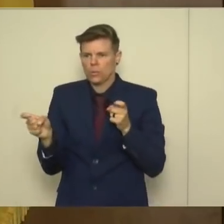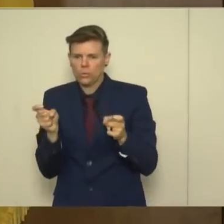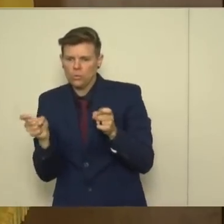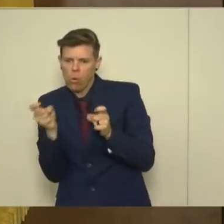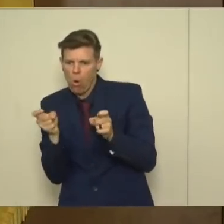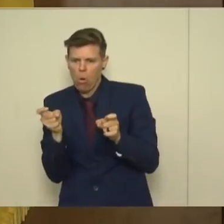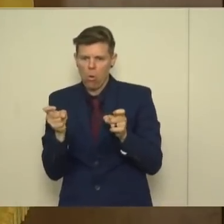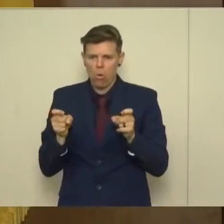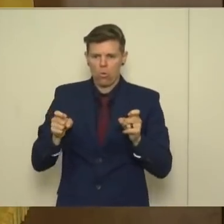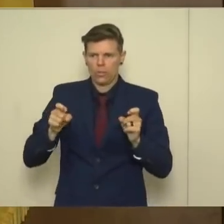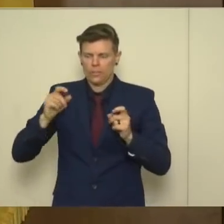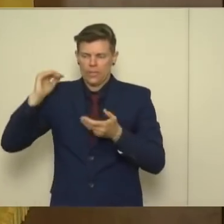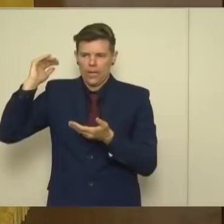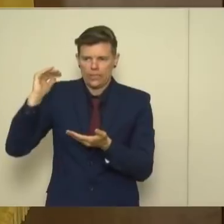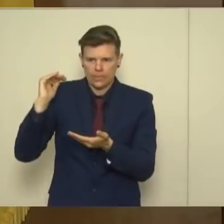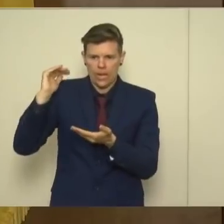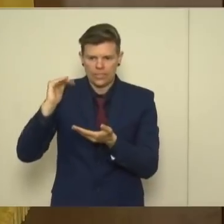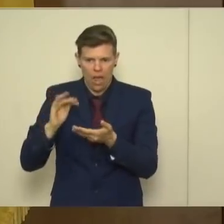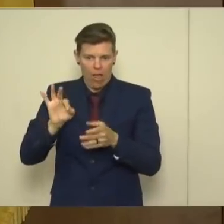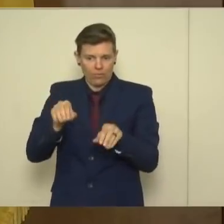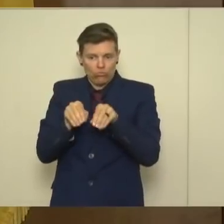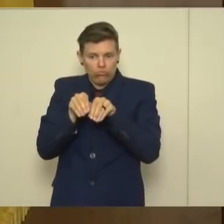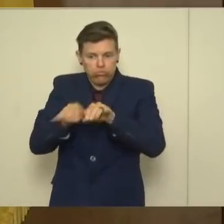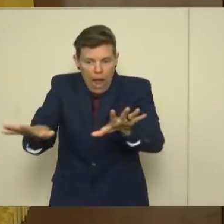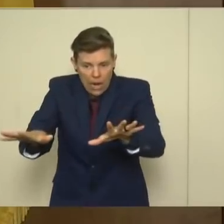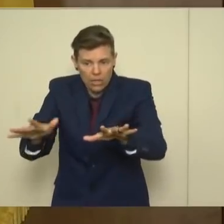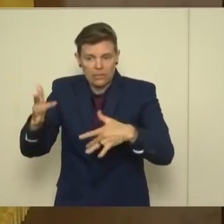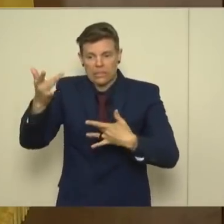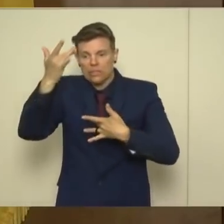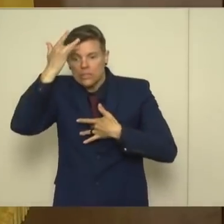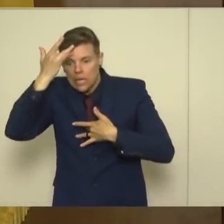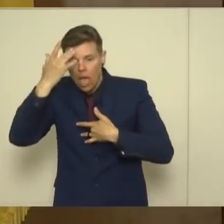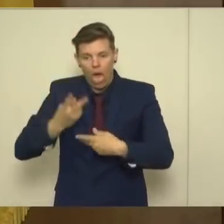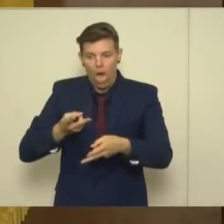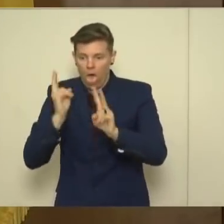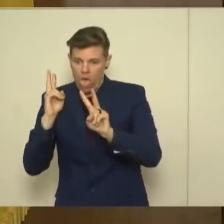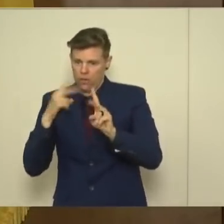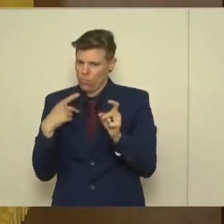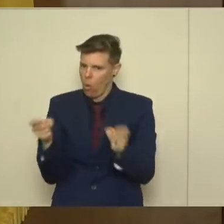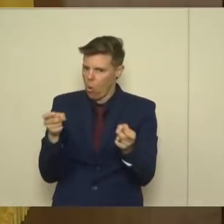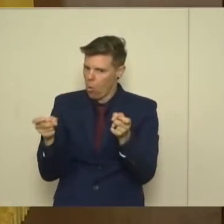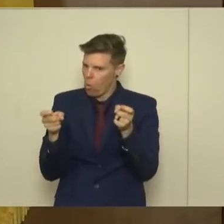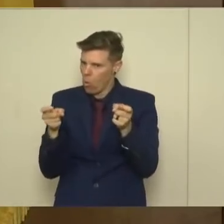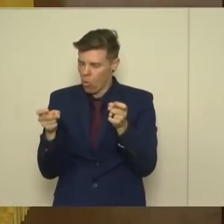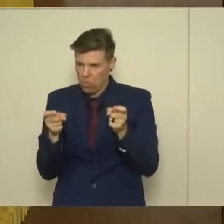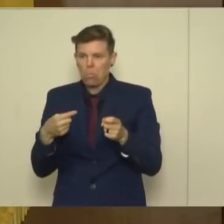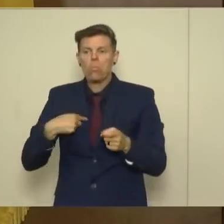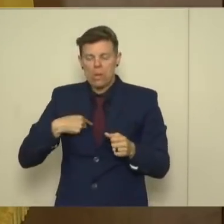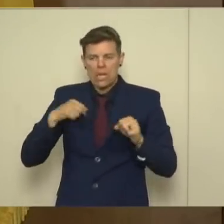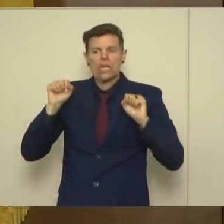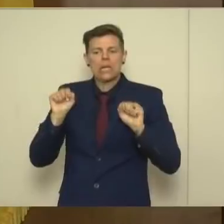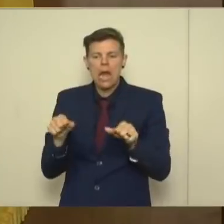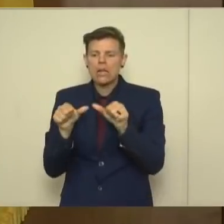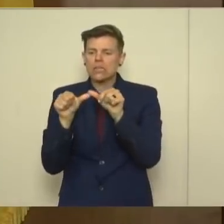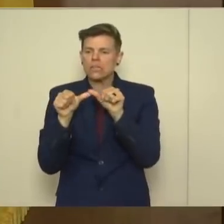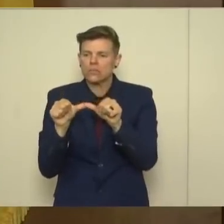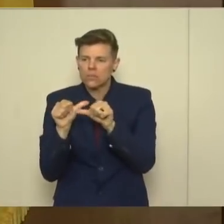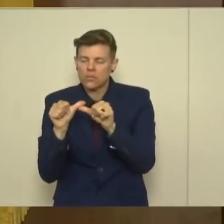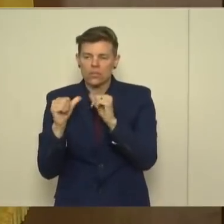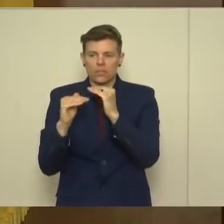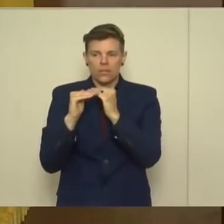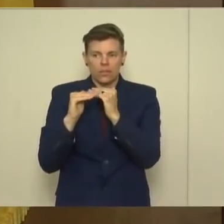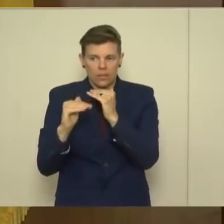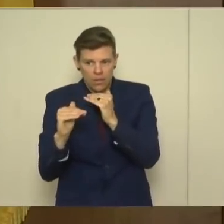rates low, it gives us meaningful opportunities to continue to gradually, the dimmer switch,